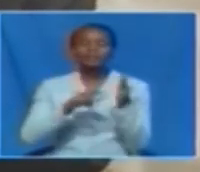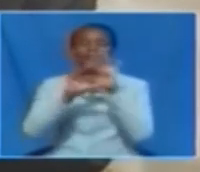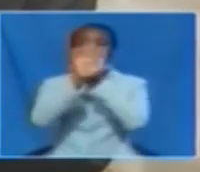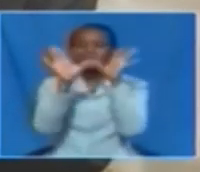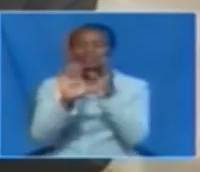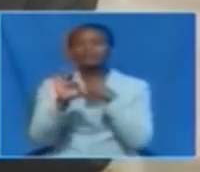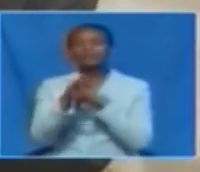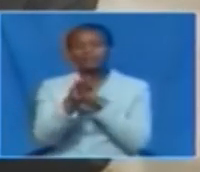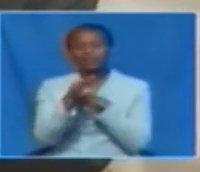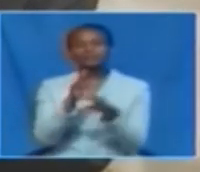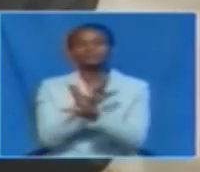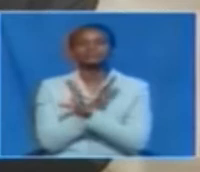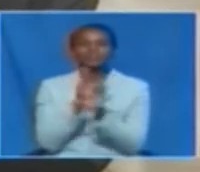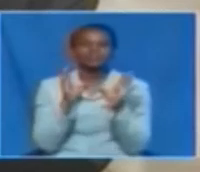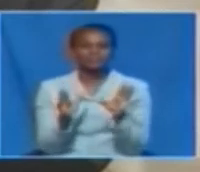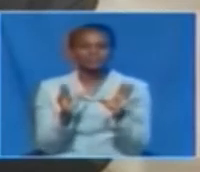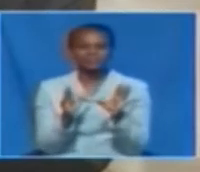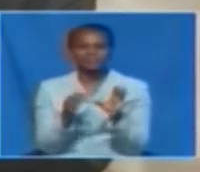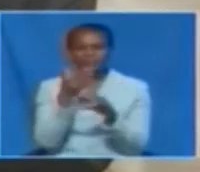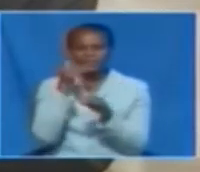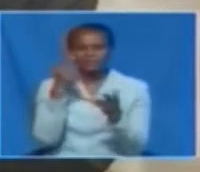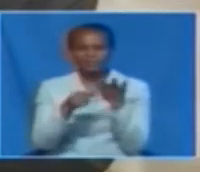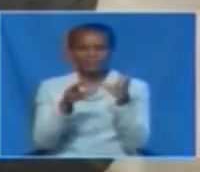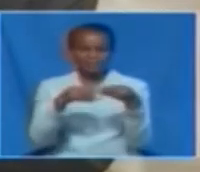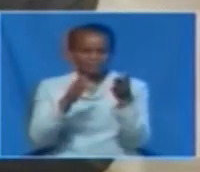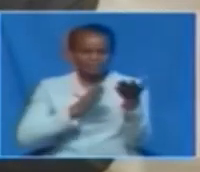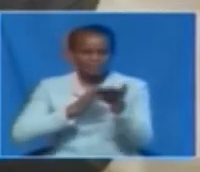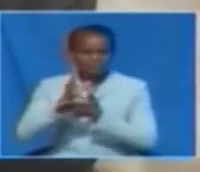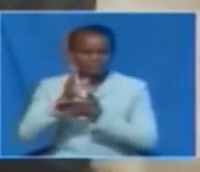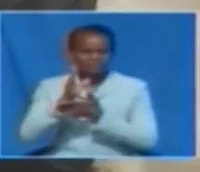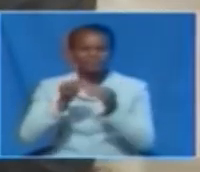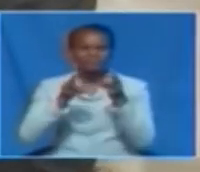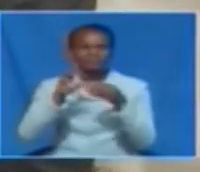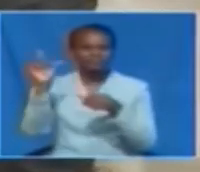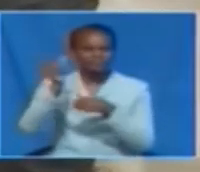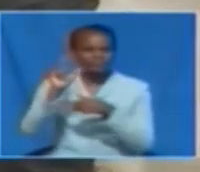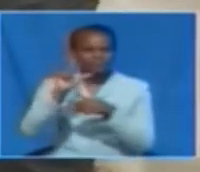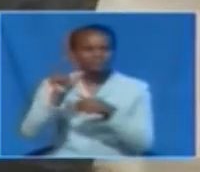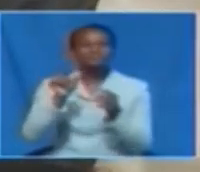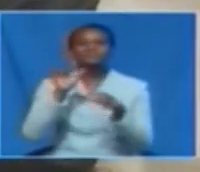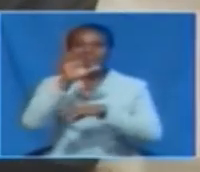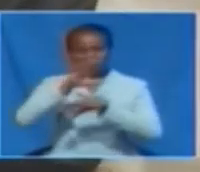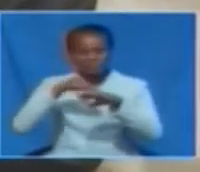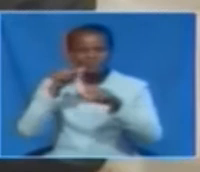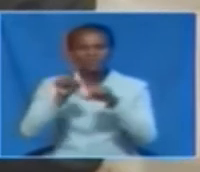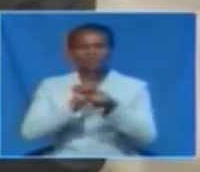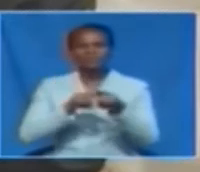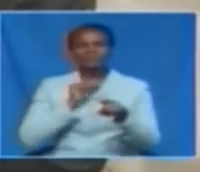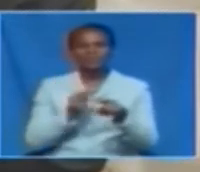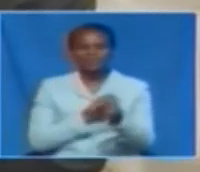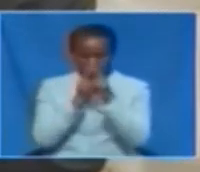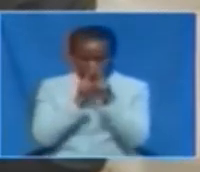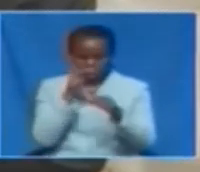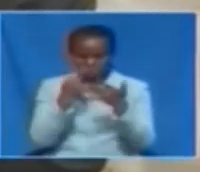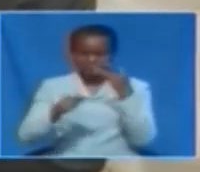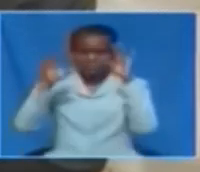fair for Zambians to give the right narrative that MMD was approached. And we are doing this in respect to